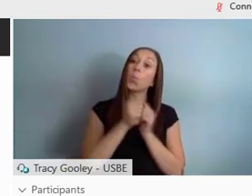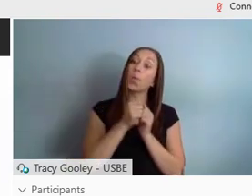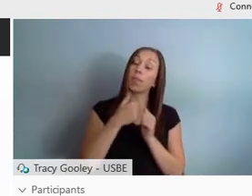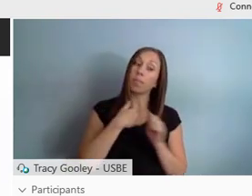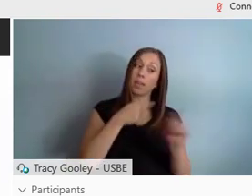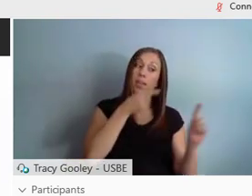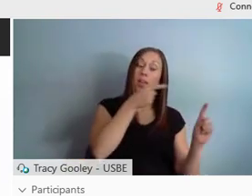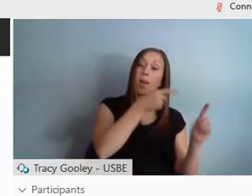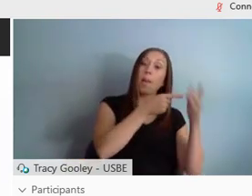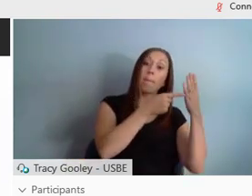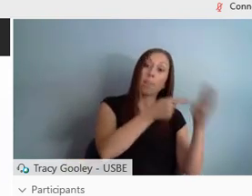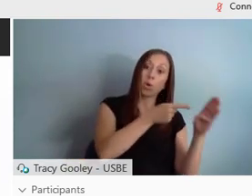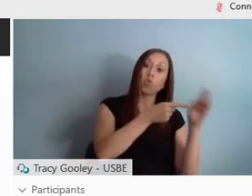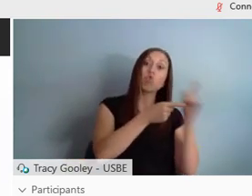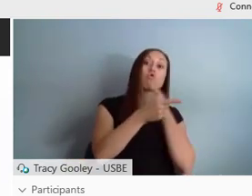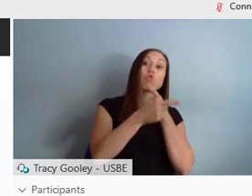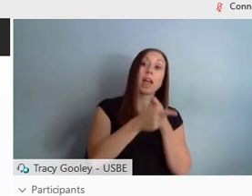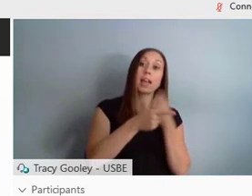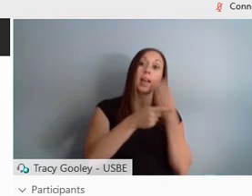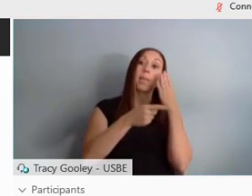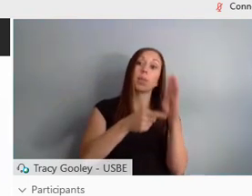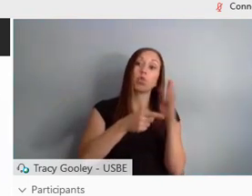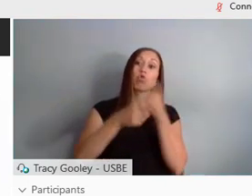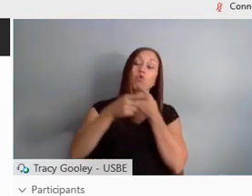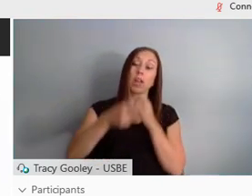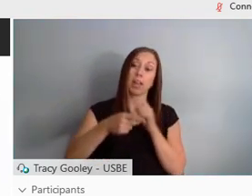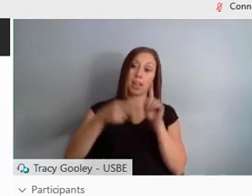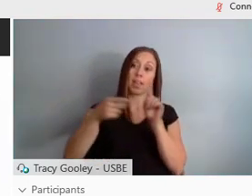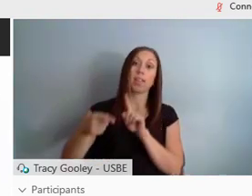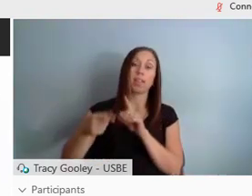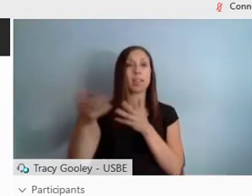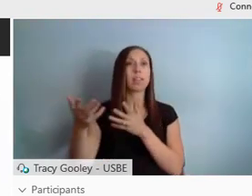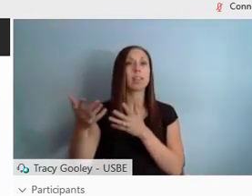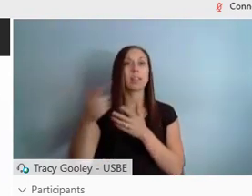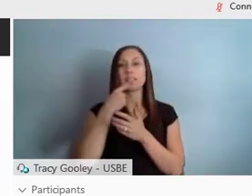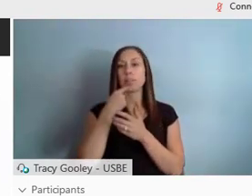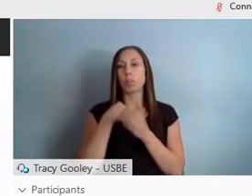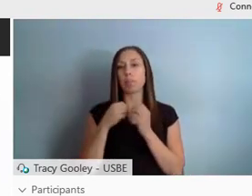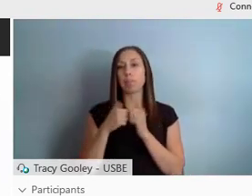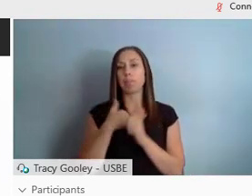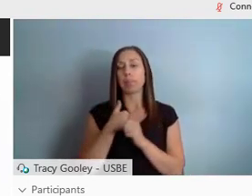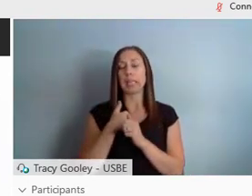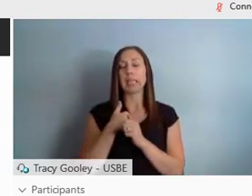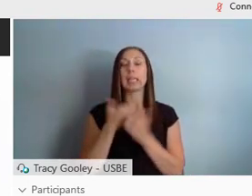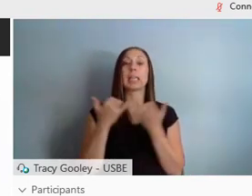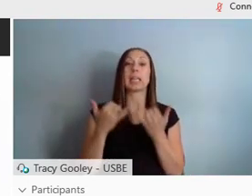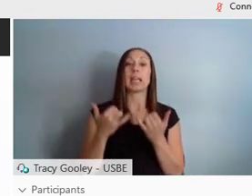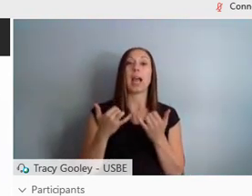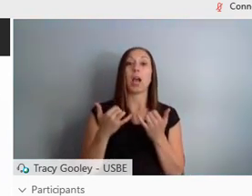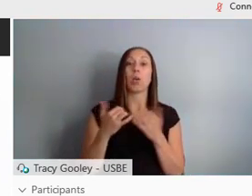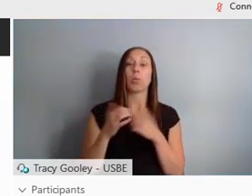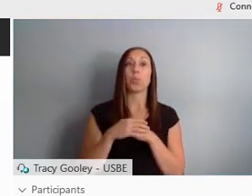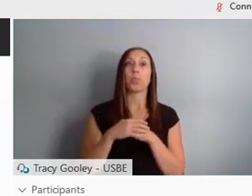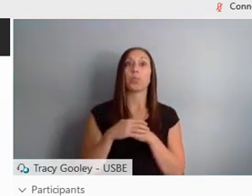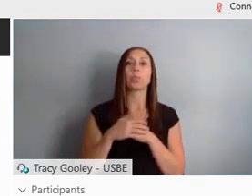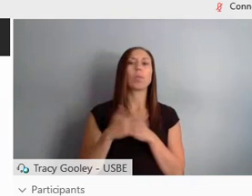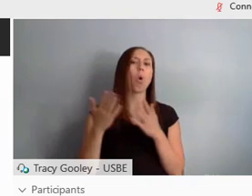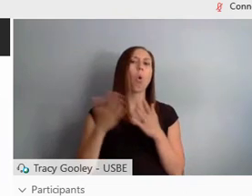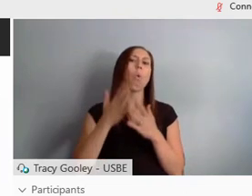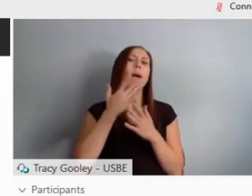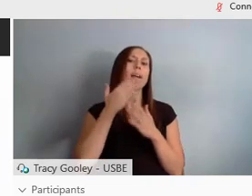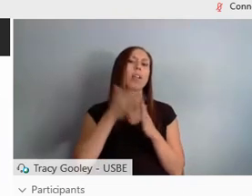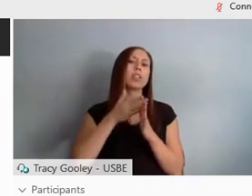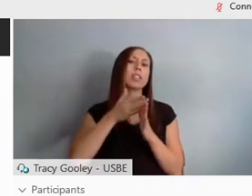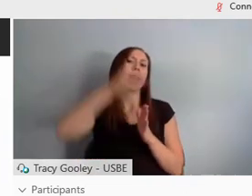me, and point to your pattern, blue, red, blue, red. And then you'll say, now put the color that